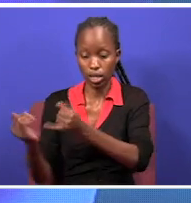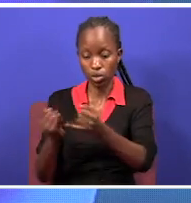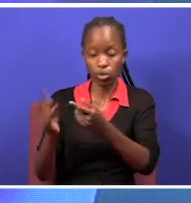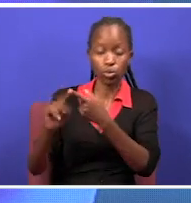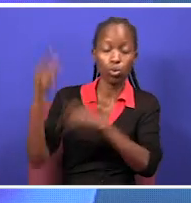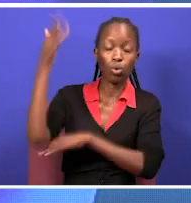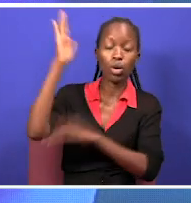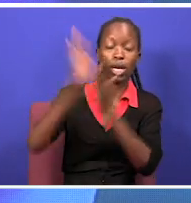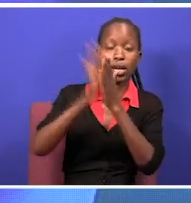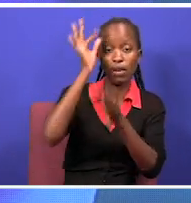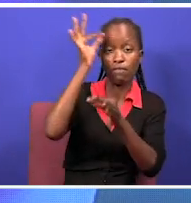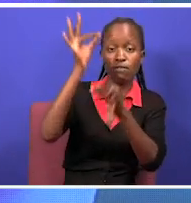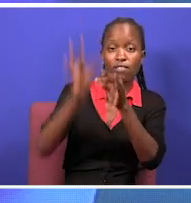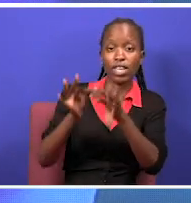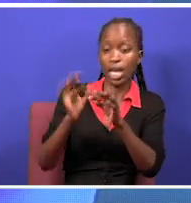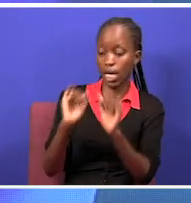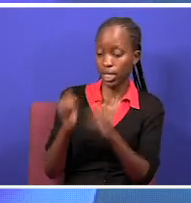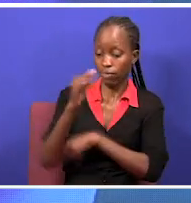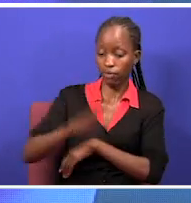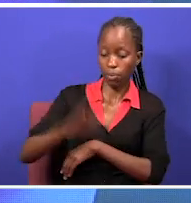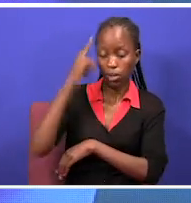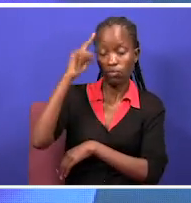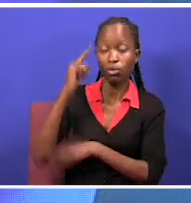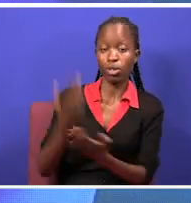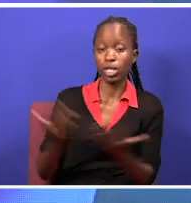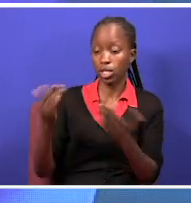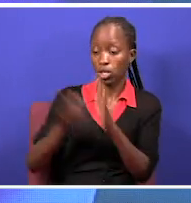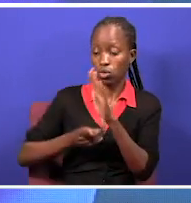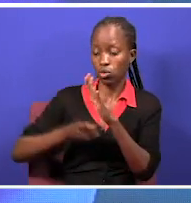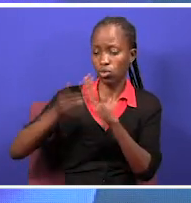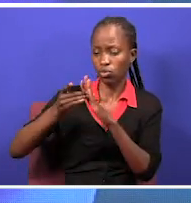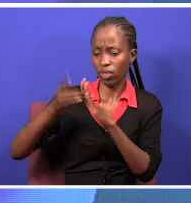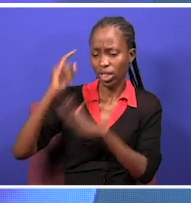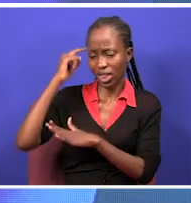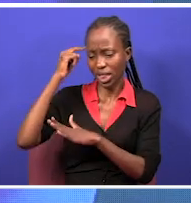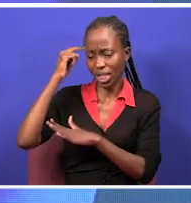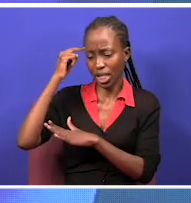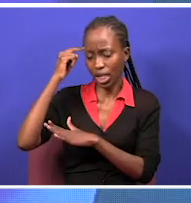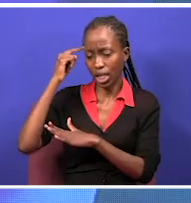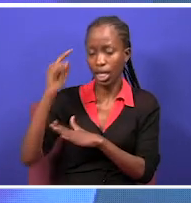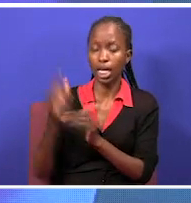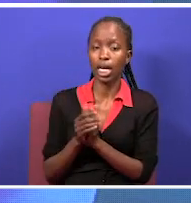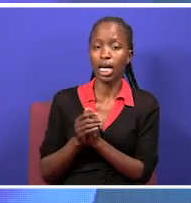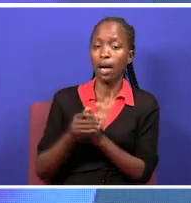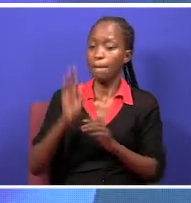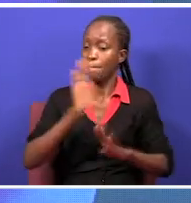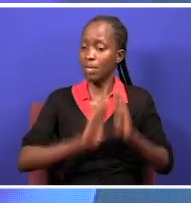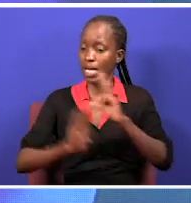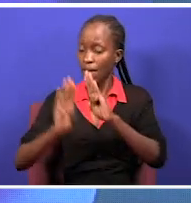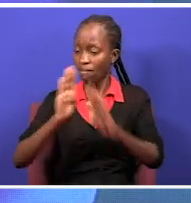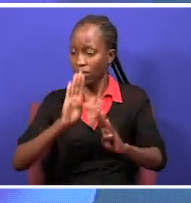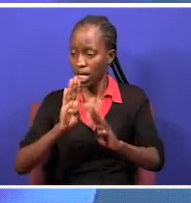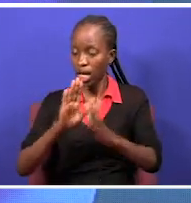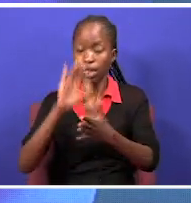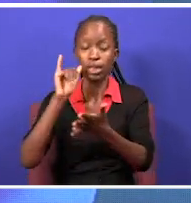and faith, a safe place for them to develop thinking patterns, habits, convictions that